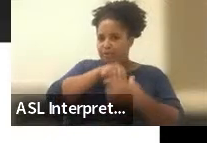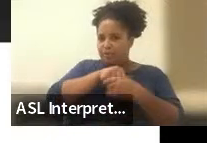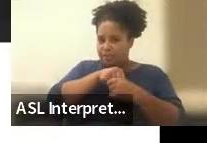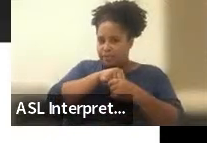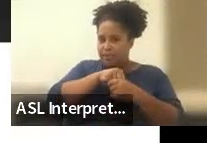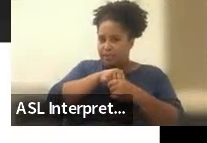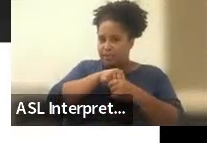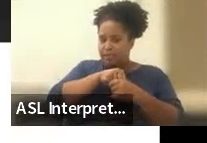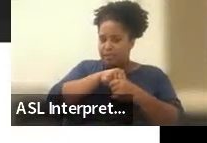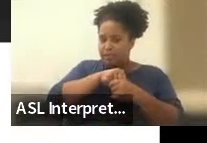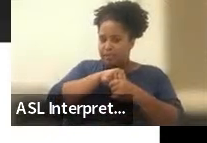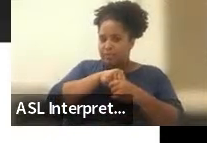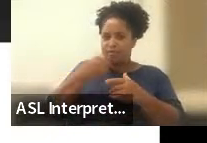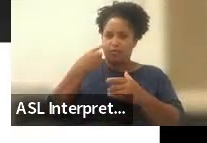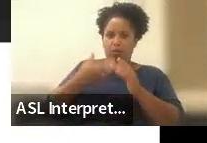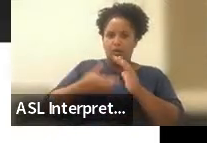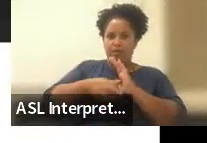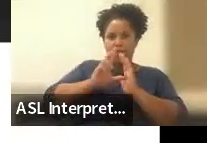The